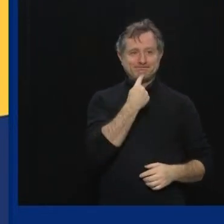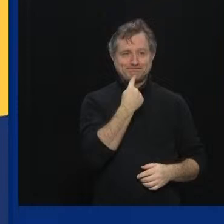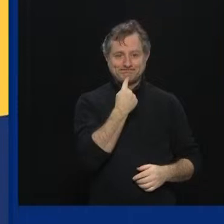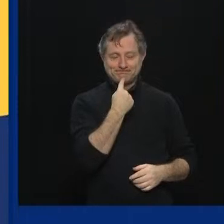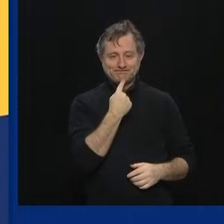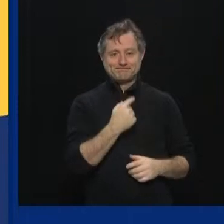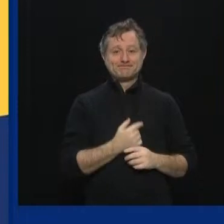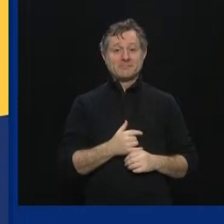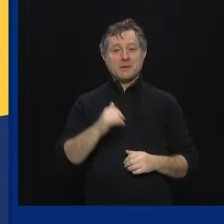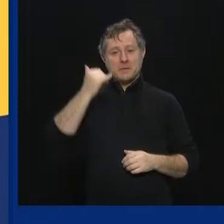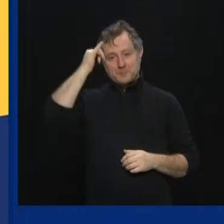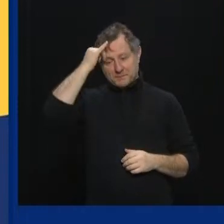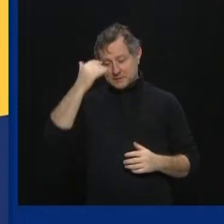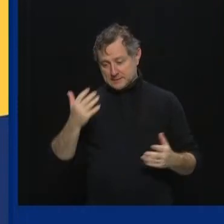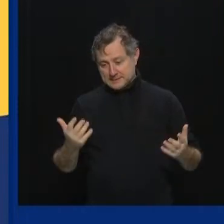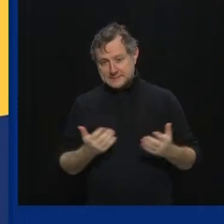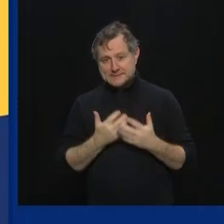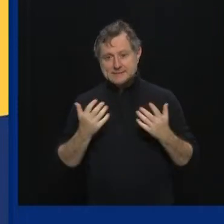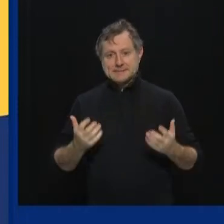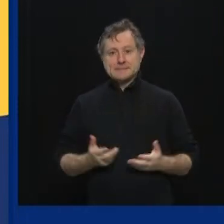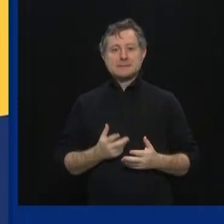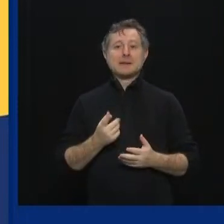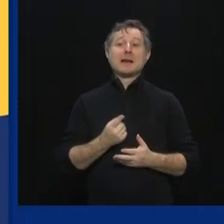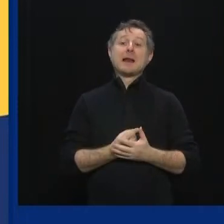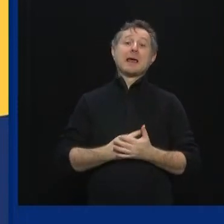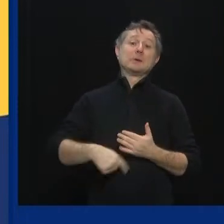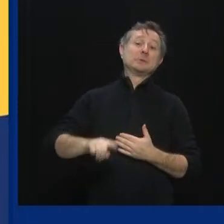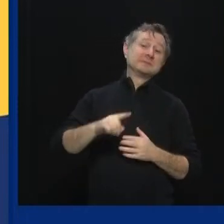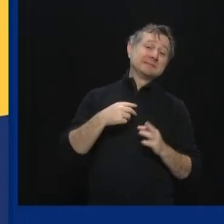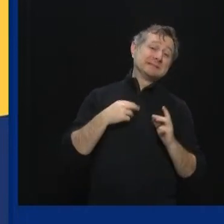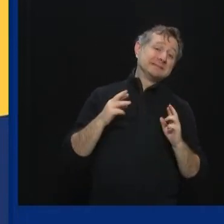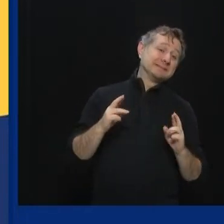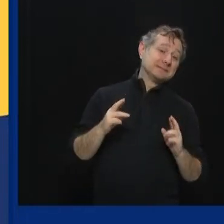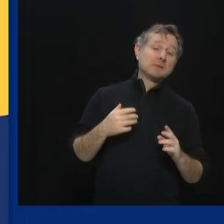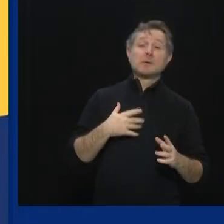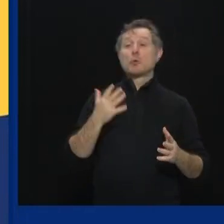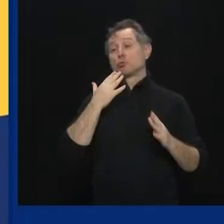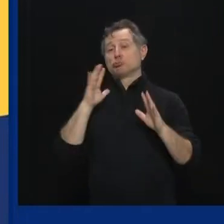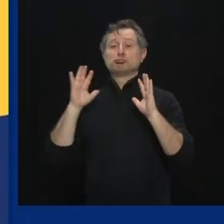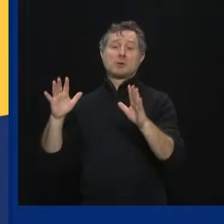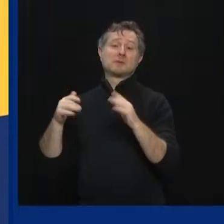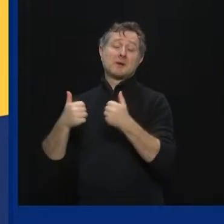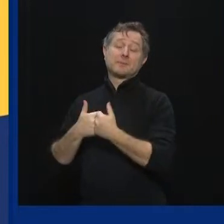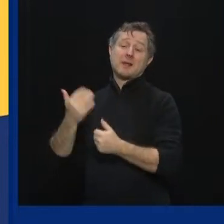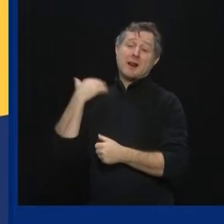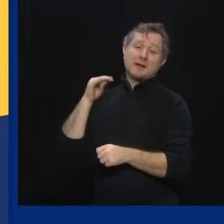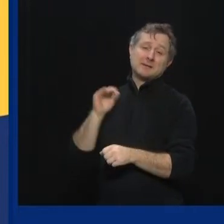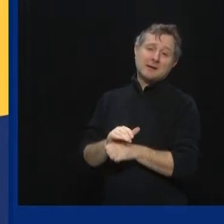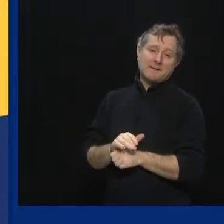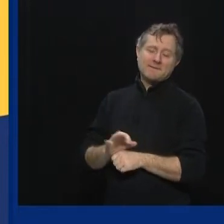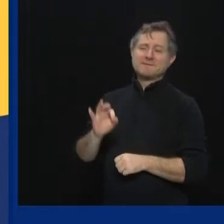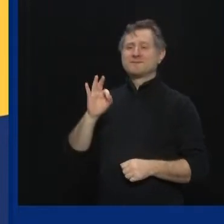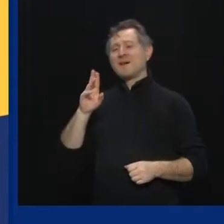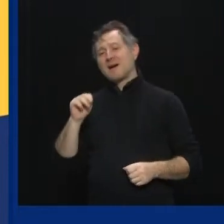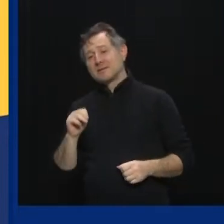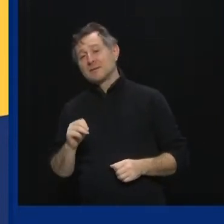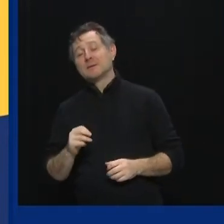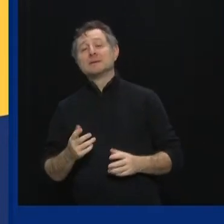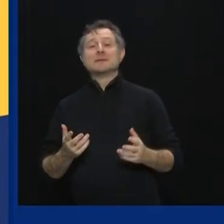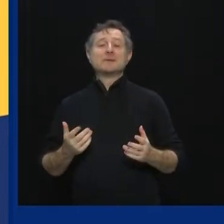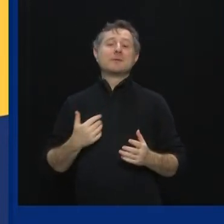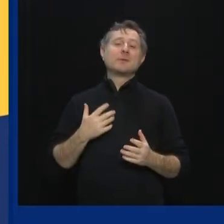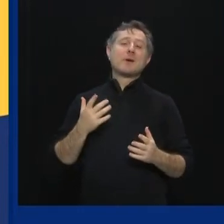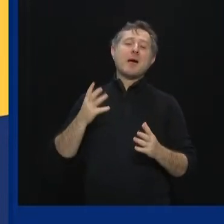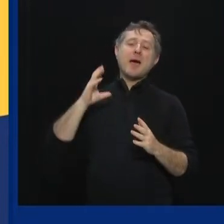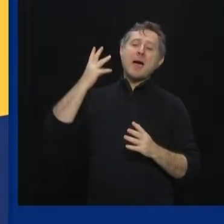Anyhow, there's always next week. It's kind of our slogan, but it was a great game last night. I had a lot of fun going out with our lieutenant governor and bringing